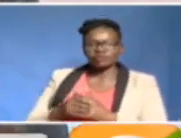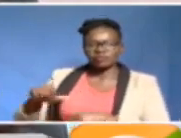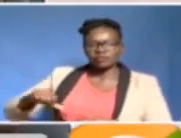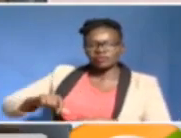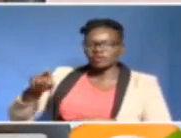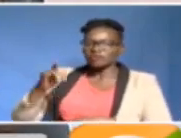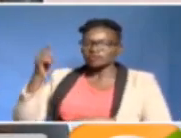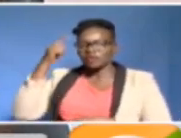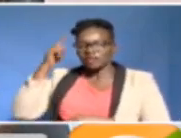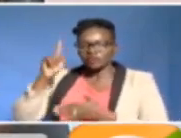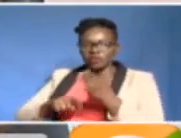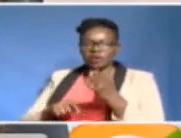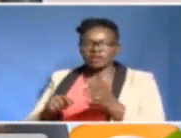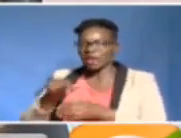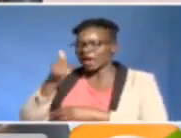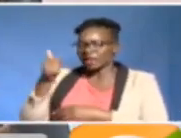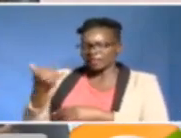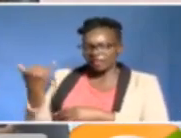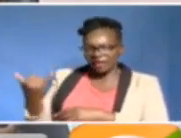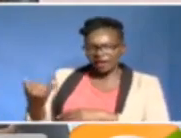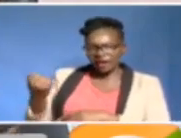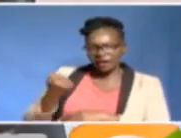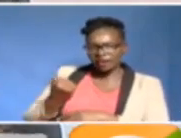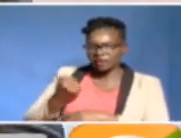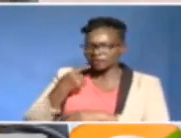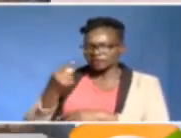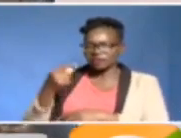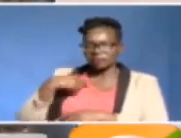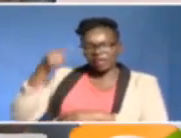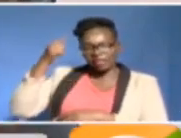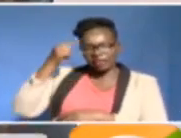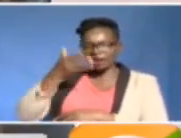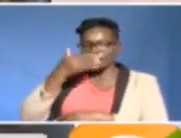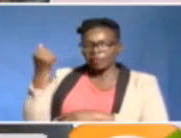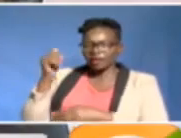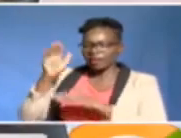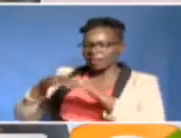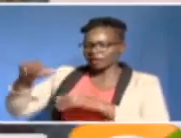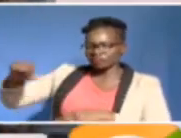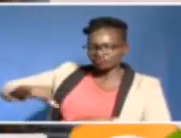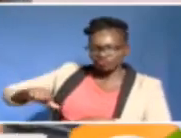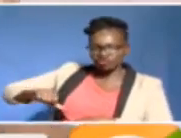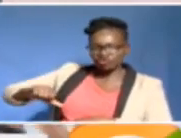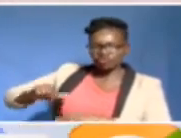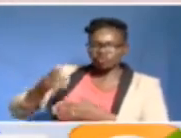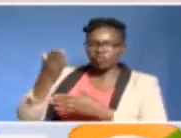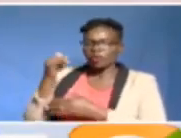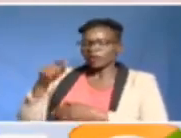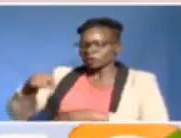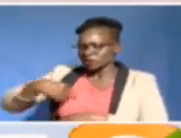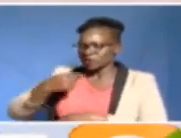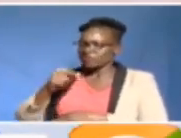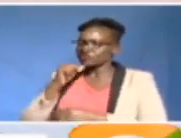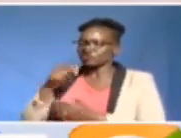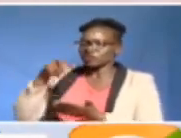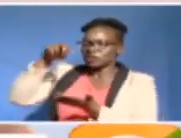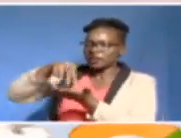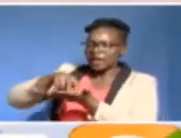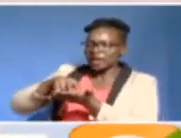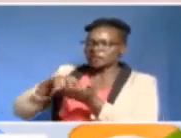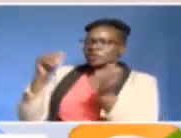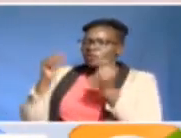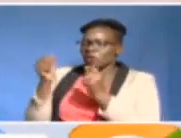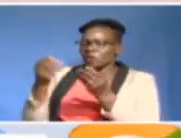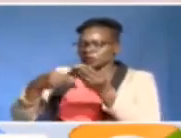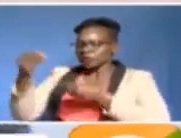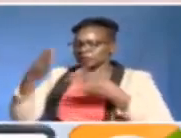I even heard another young lady say, I think it's better than prostitution, because I'm not standing on the corner selling my body